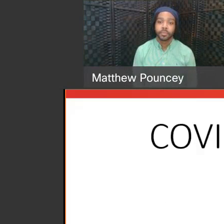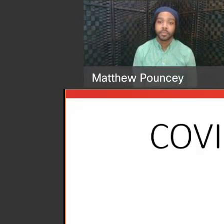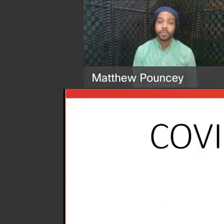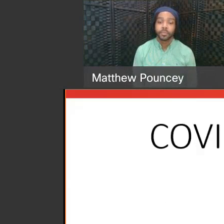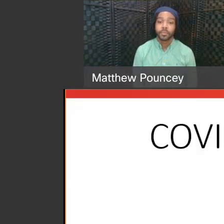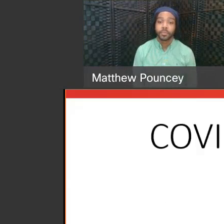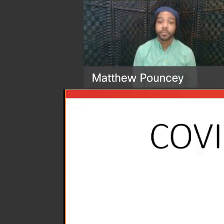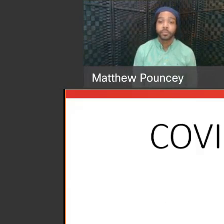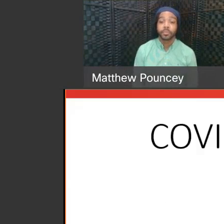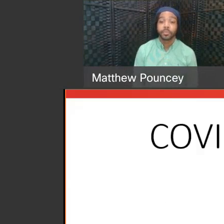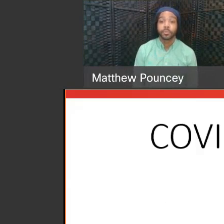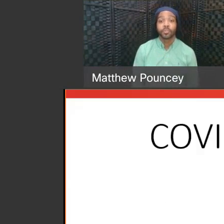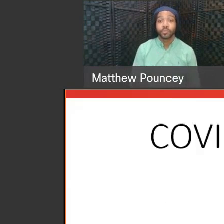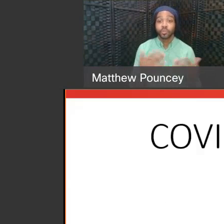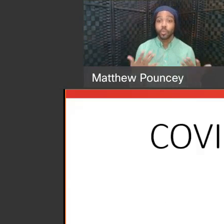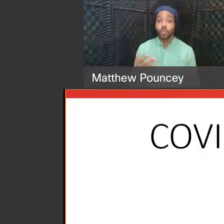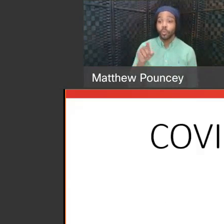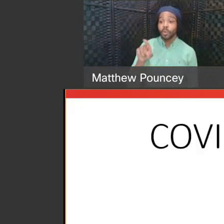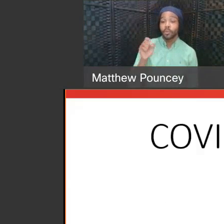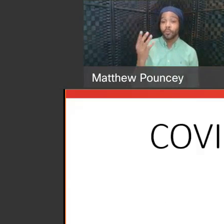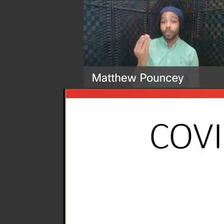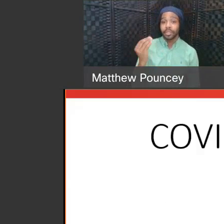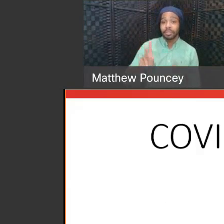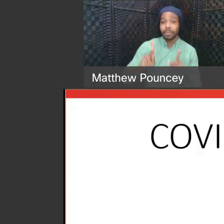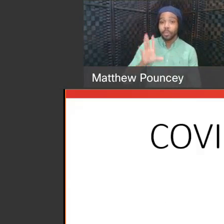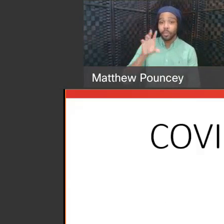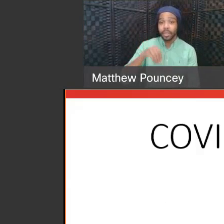So the 114 people in ICFs